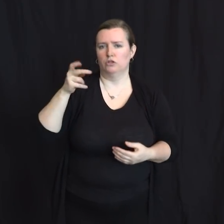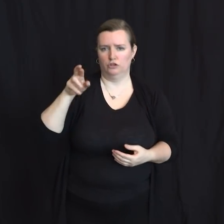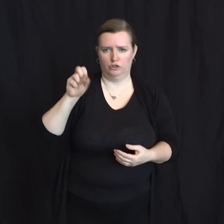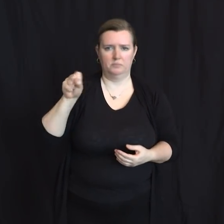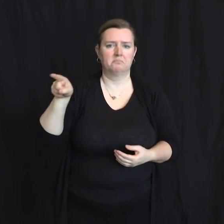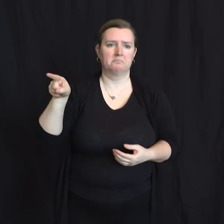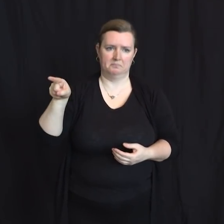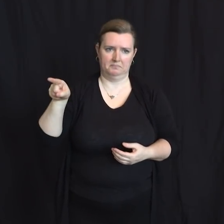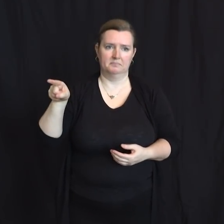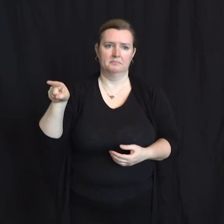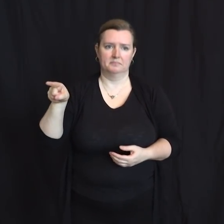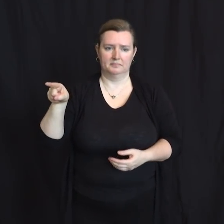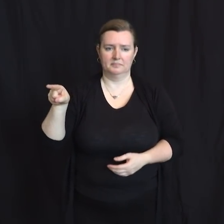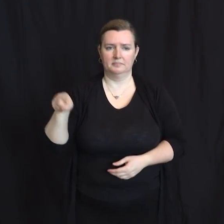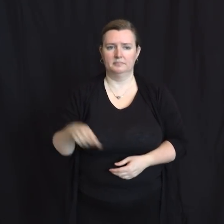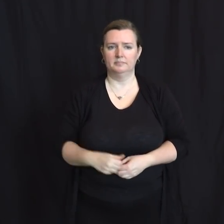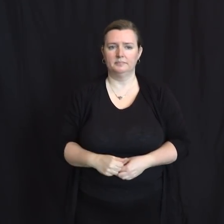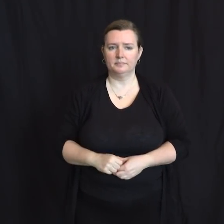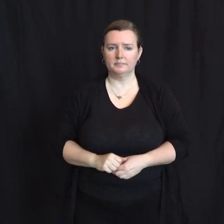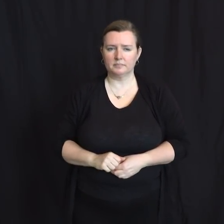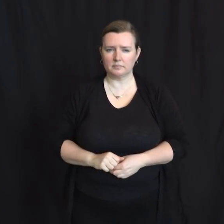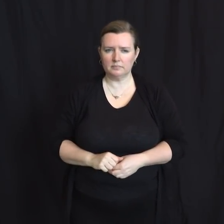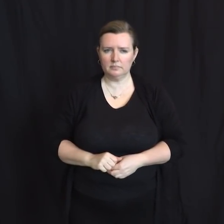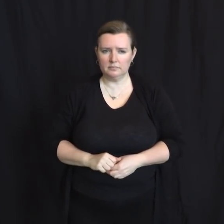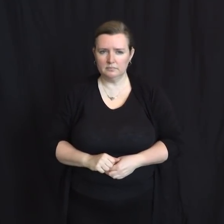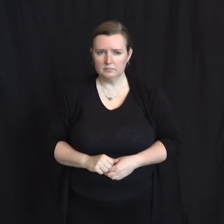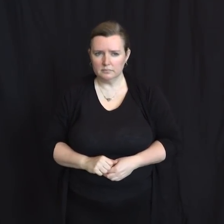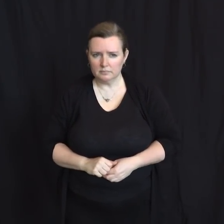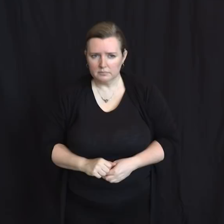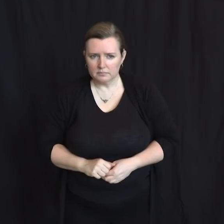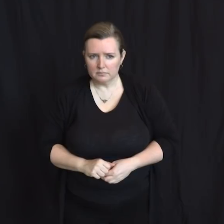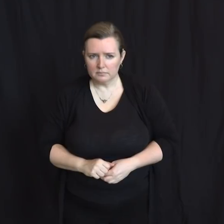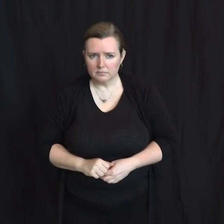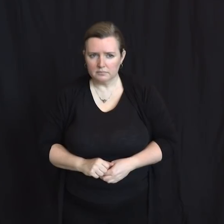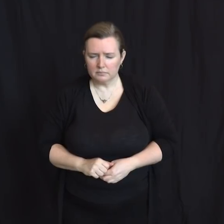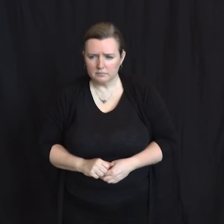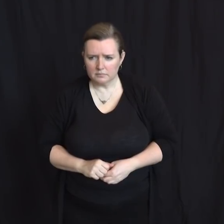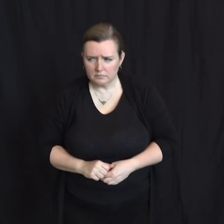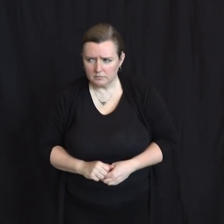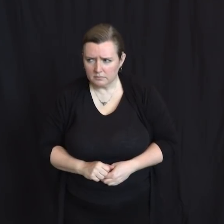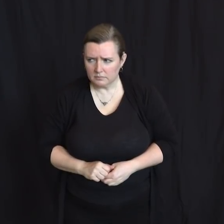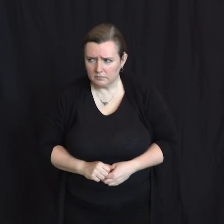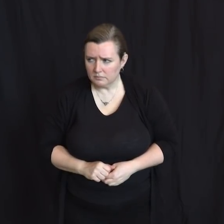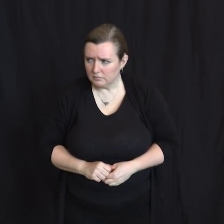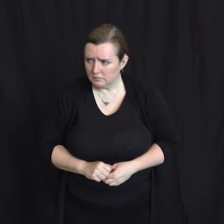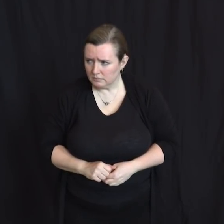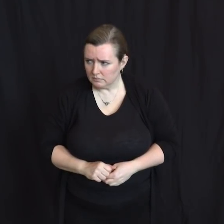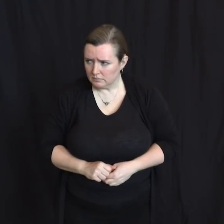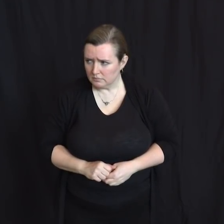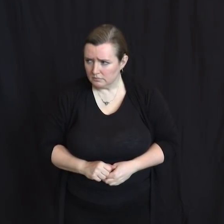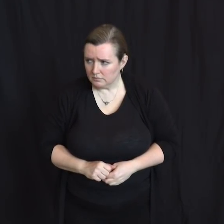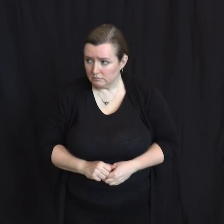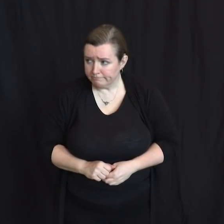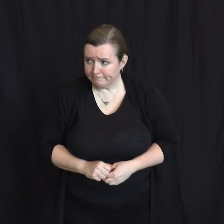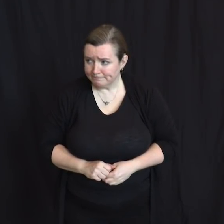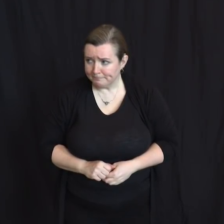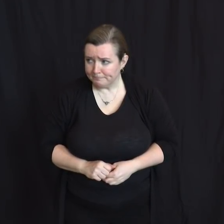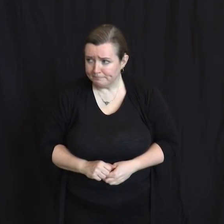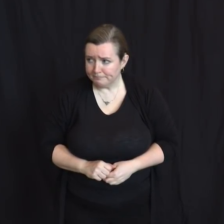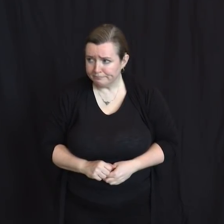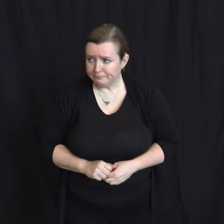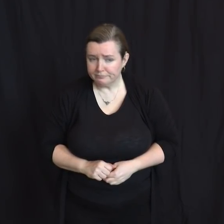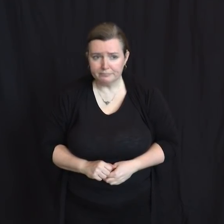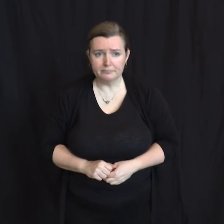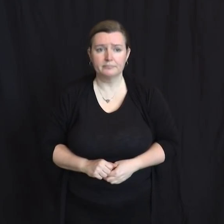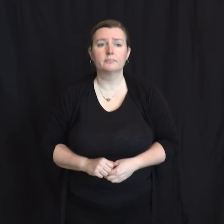matter. As we begin to plan for the ability of the healthcare enterprise in the state to